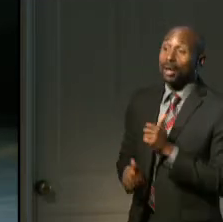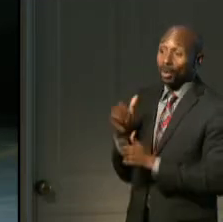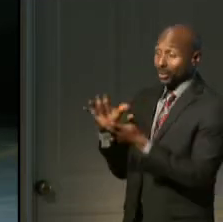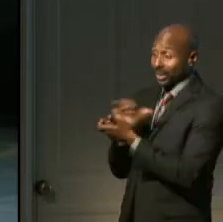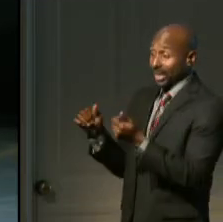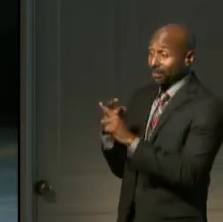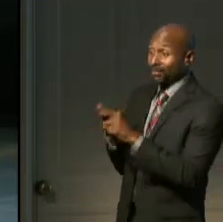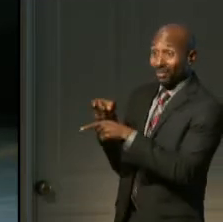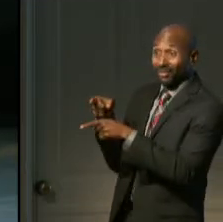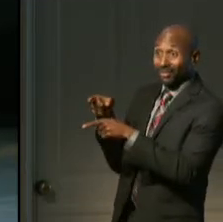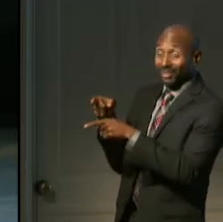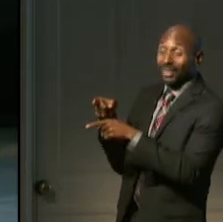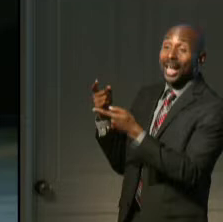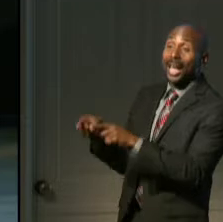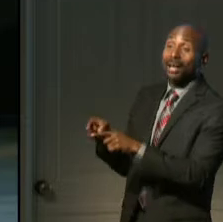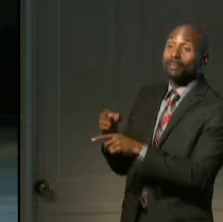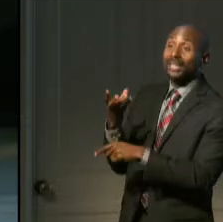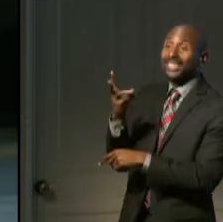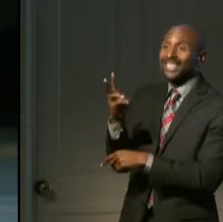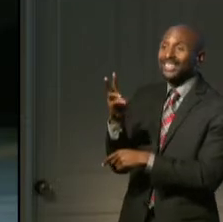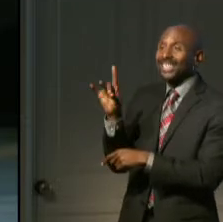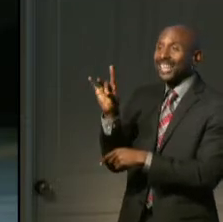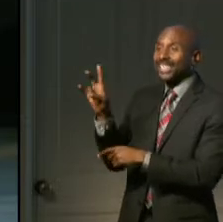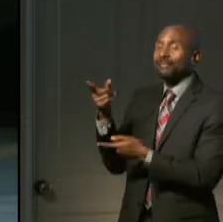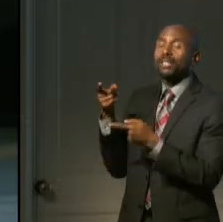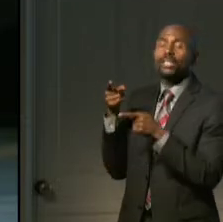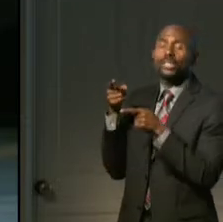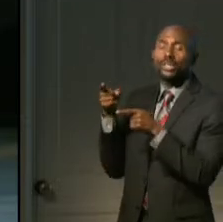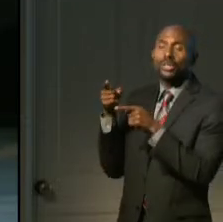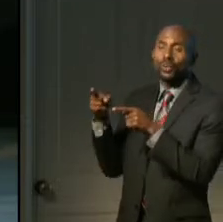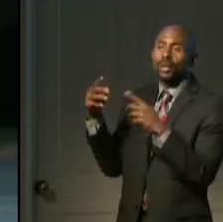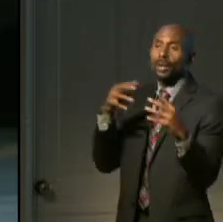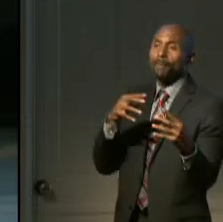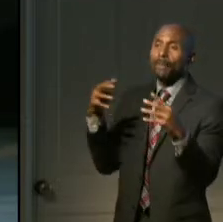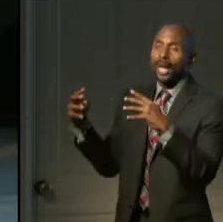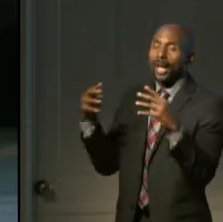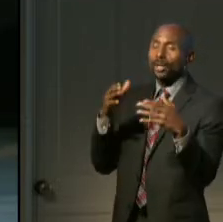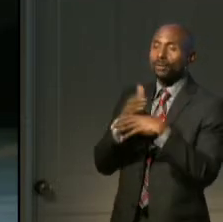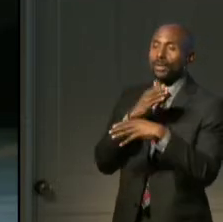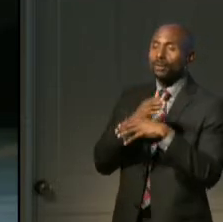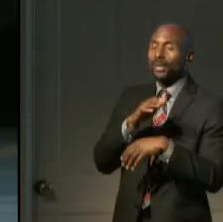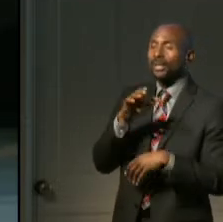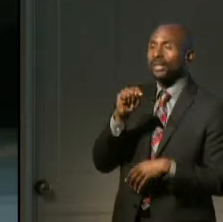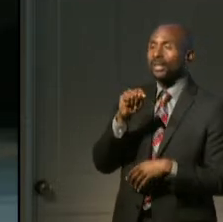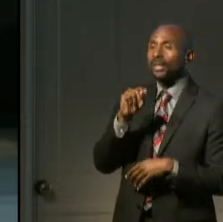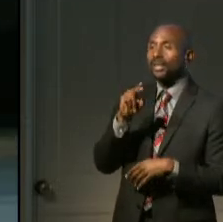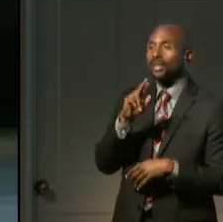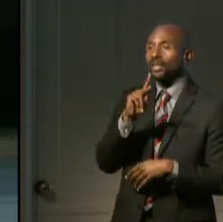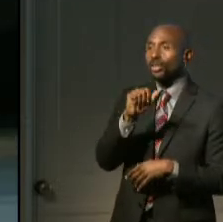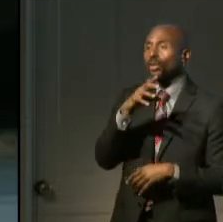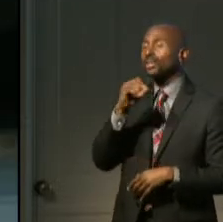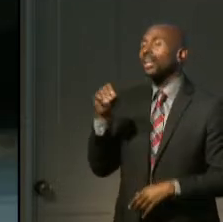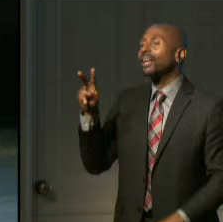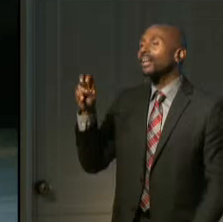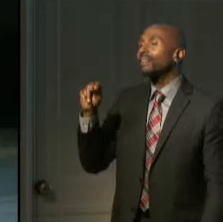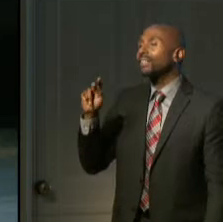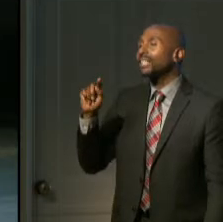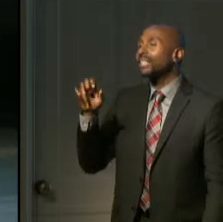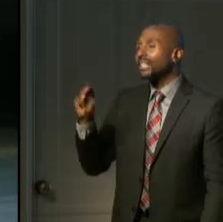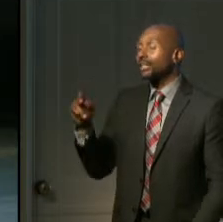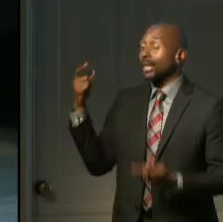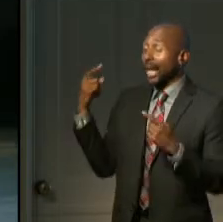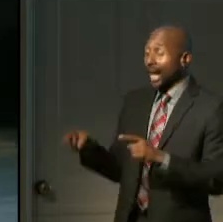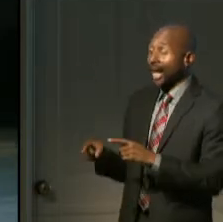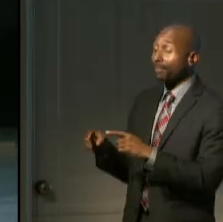was done in 1687 during a battle between the Turks and the Venetians, and a mortar shell went